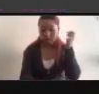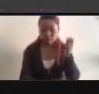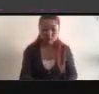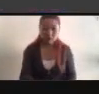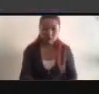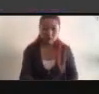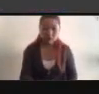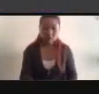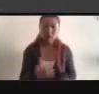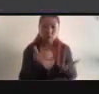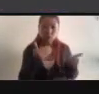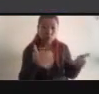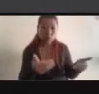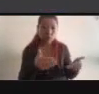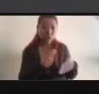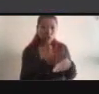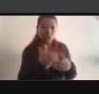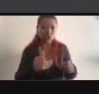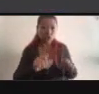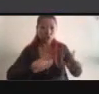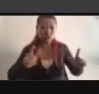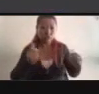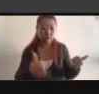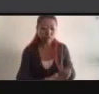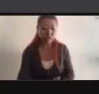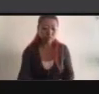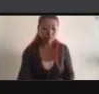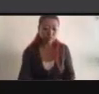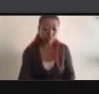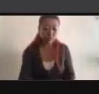You can go ahead and share your screen at this time.